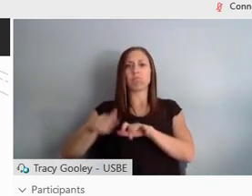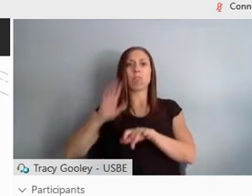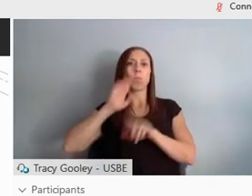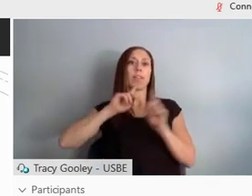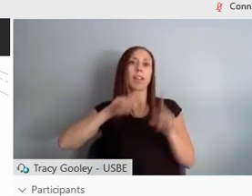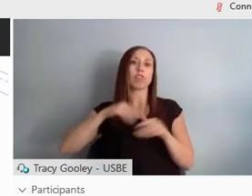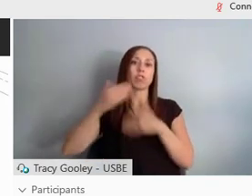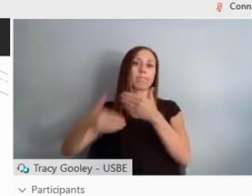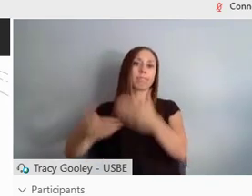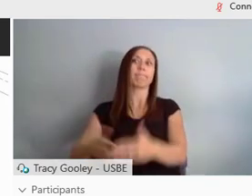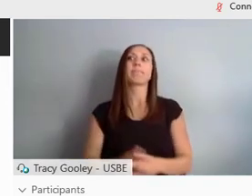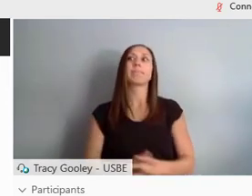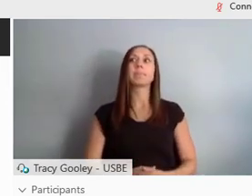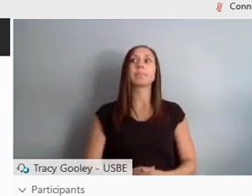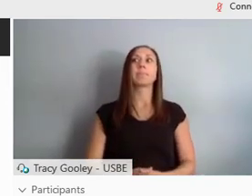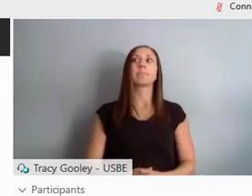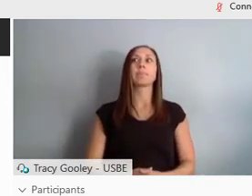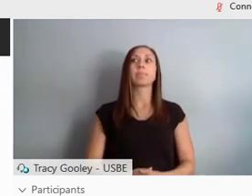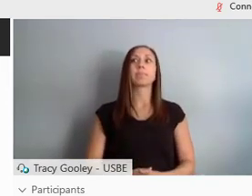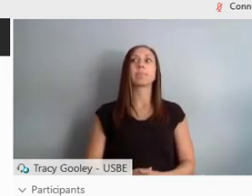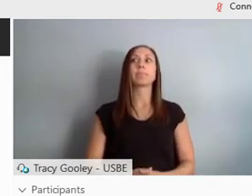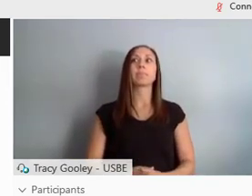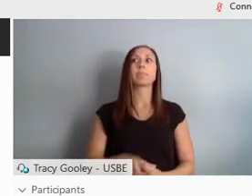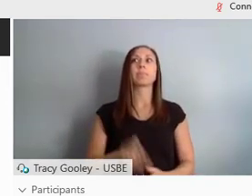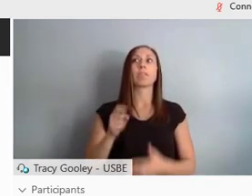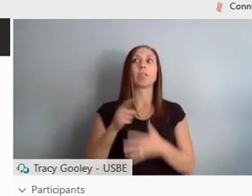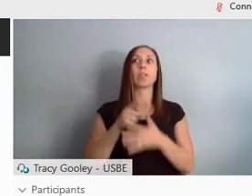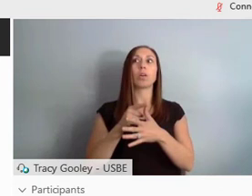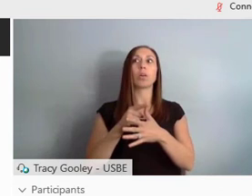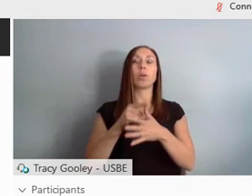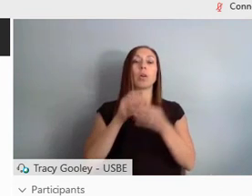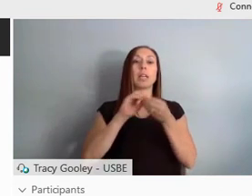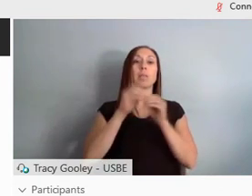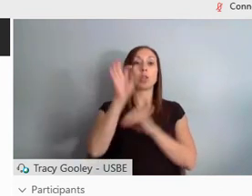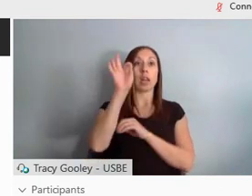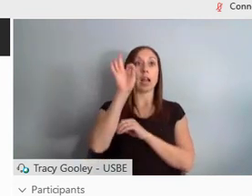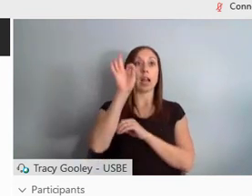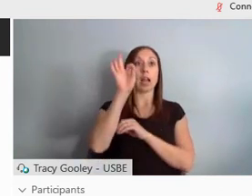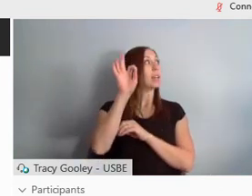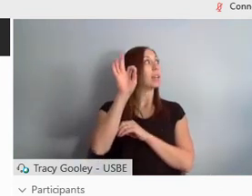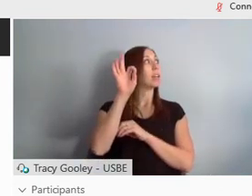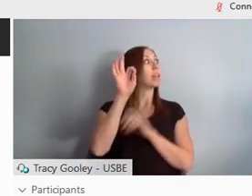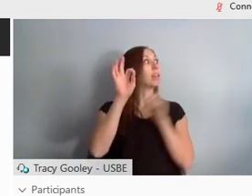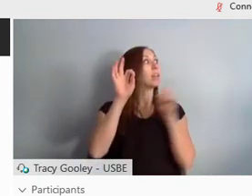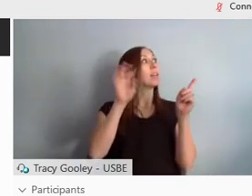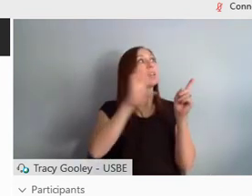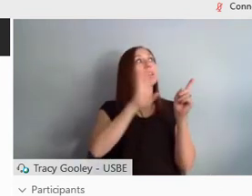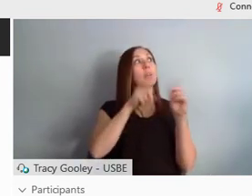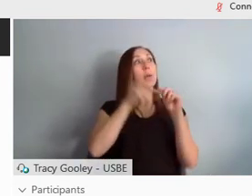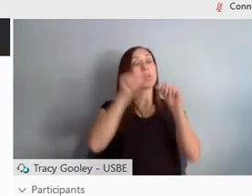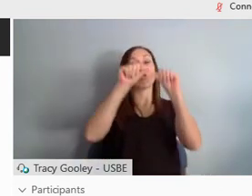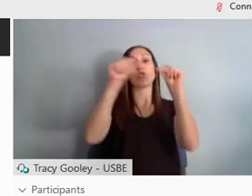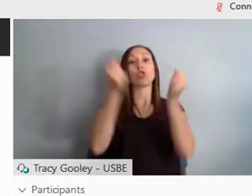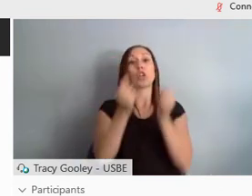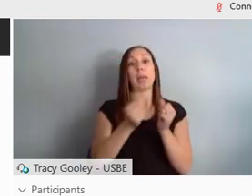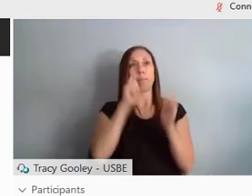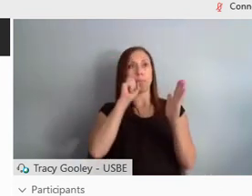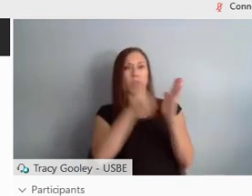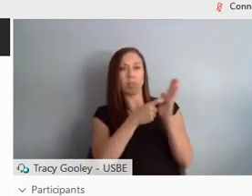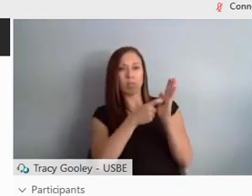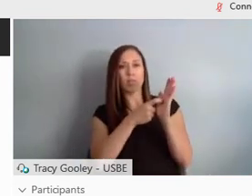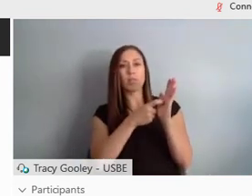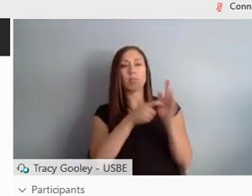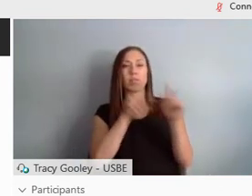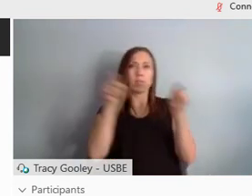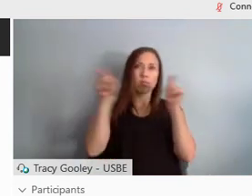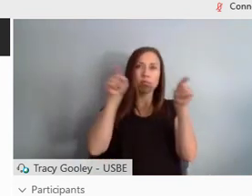we are going through. So question 9, this one is shape discrimination. On